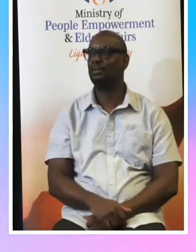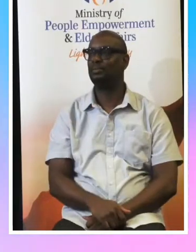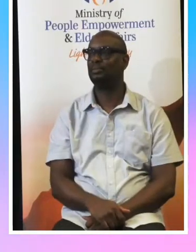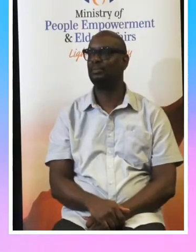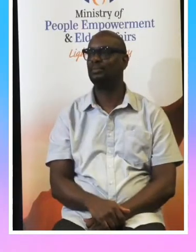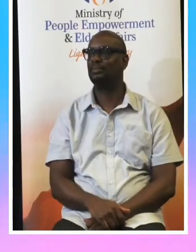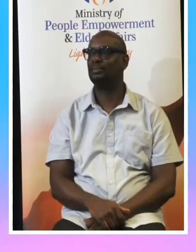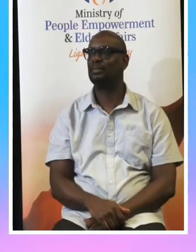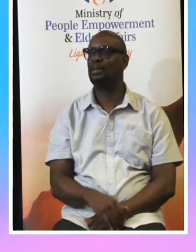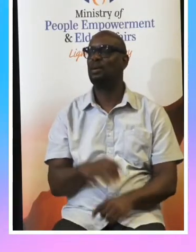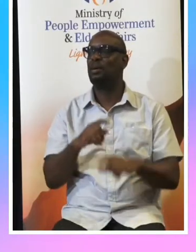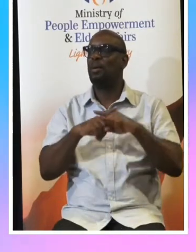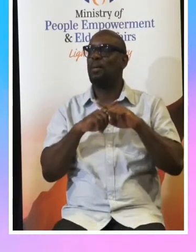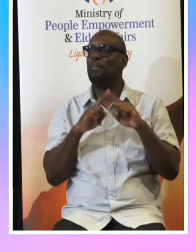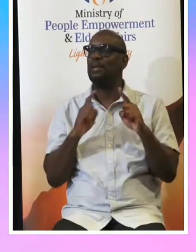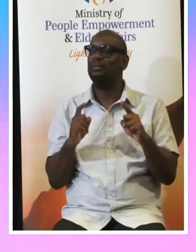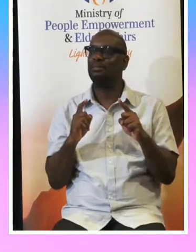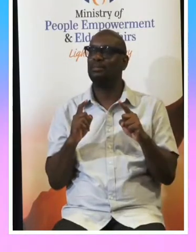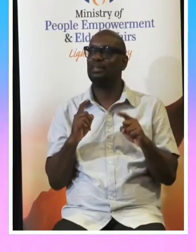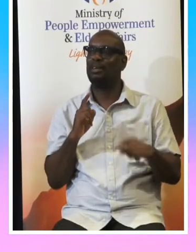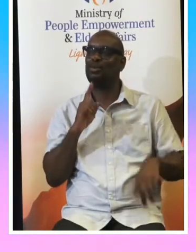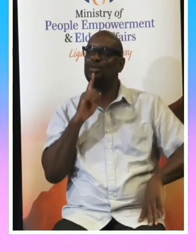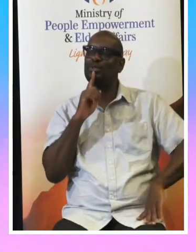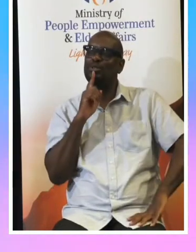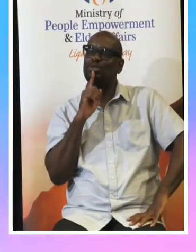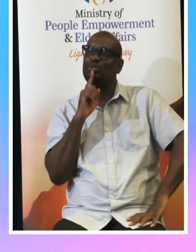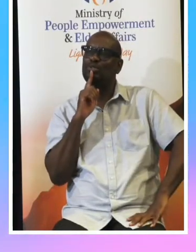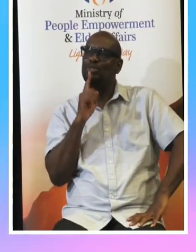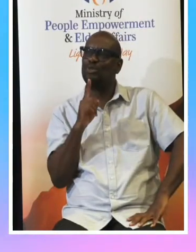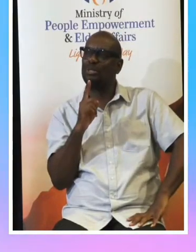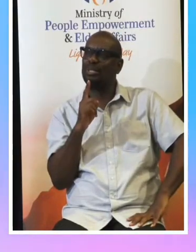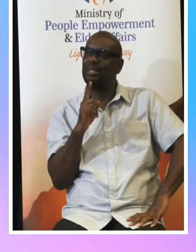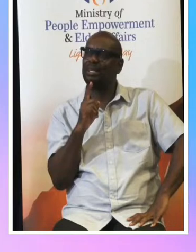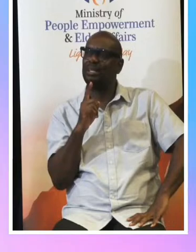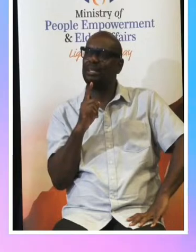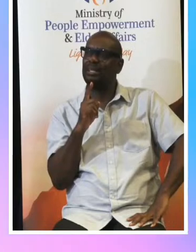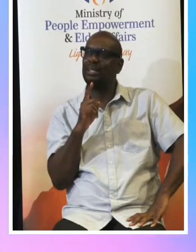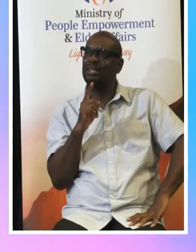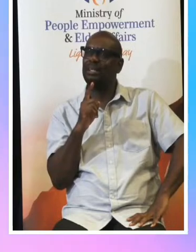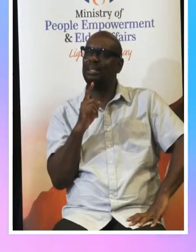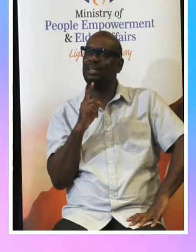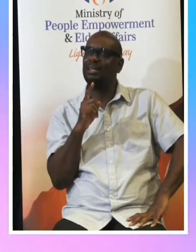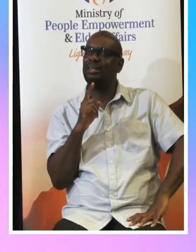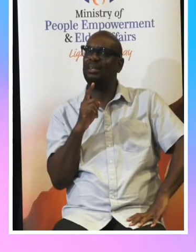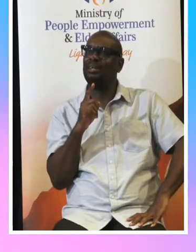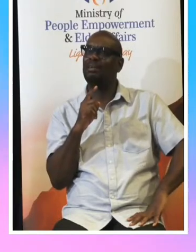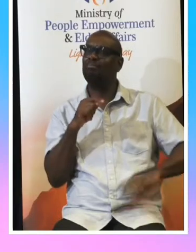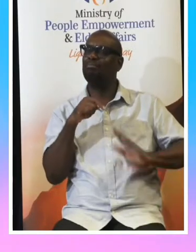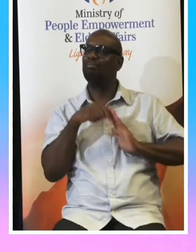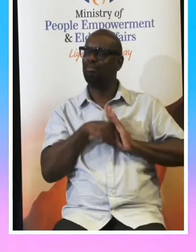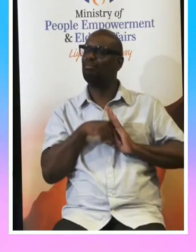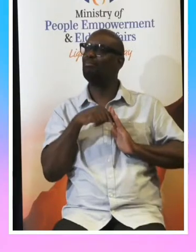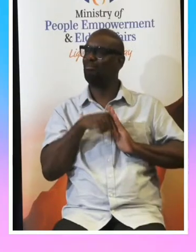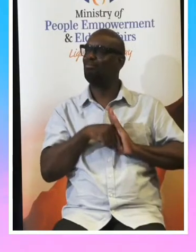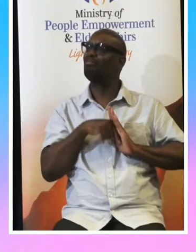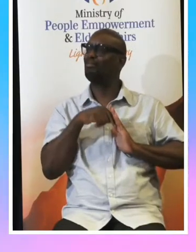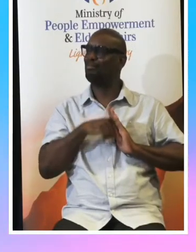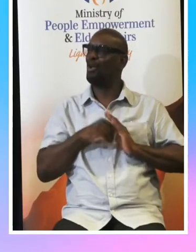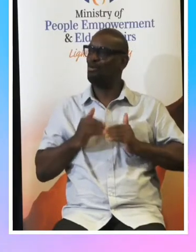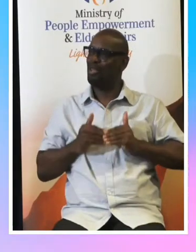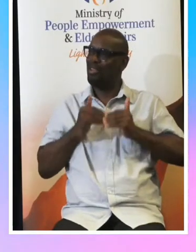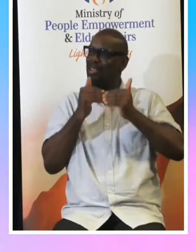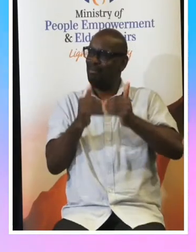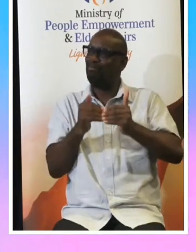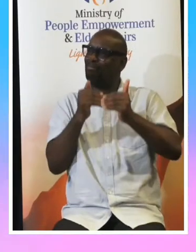and to advance disability policy in this country. In every conversation we had since, he